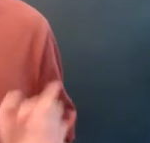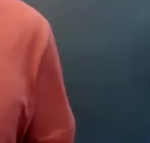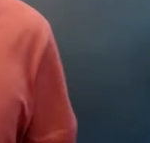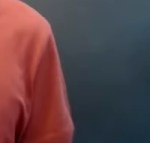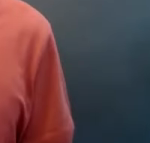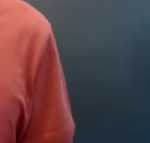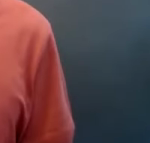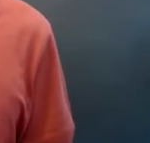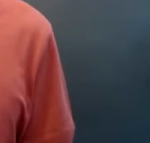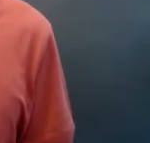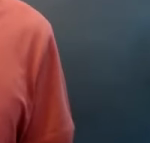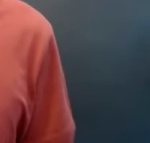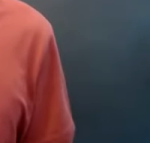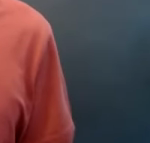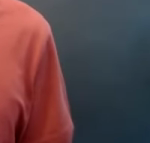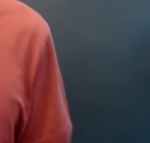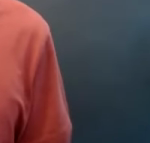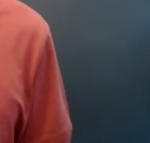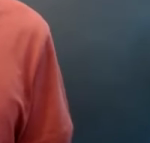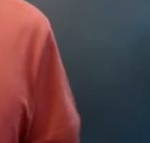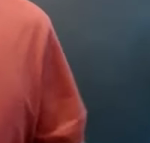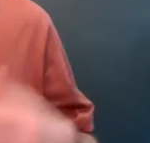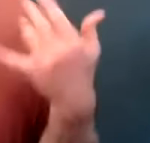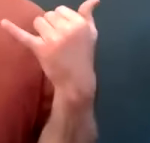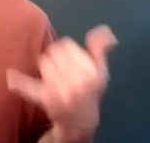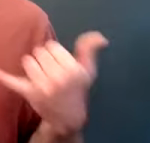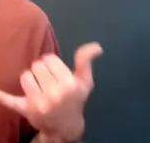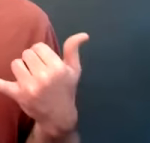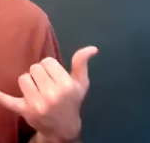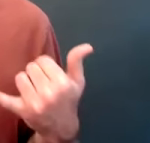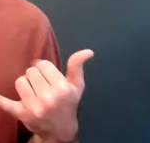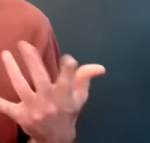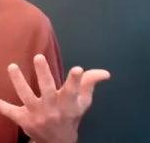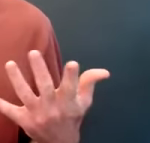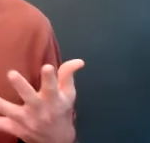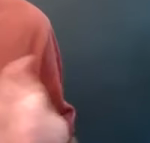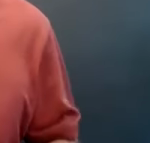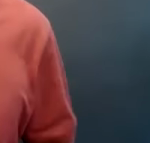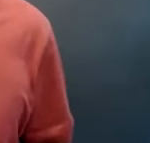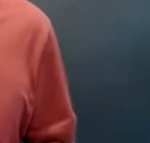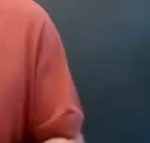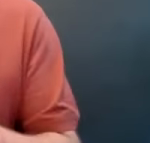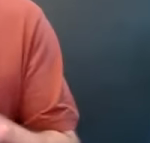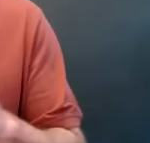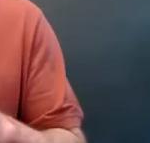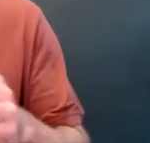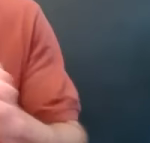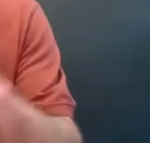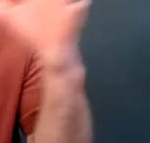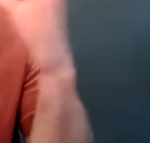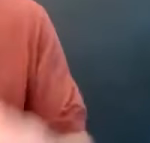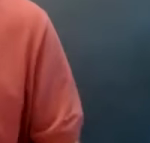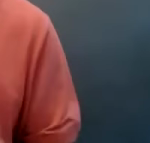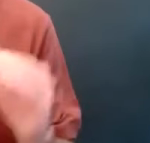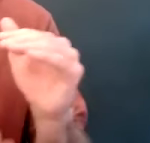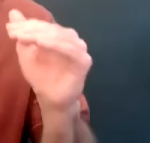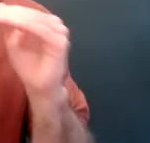now we are at a turning point in Canada in terms of thinking equity, diversity, and